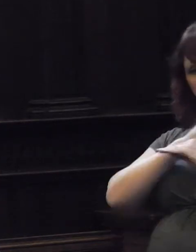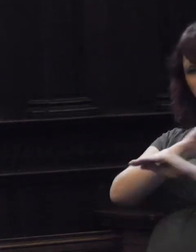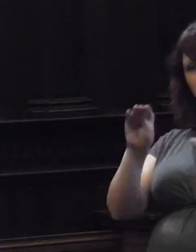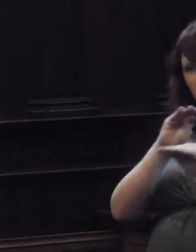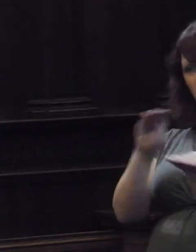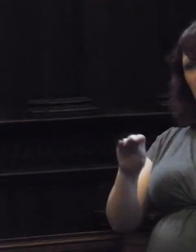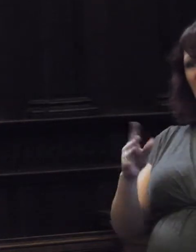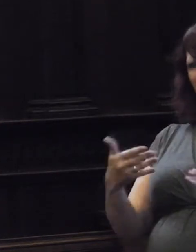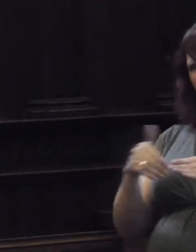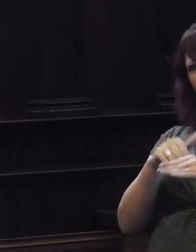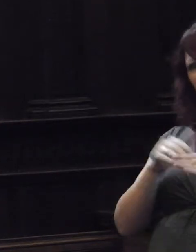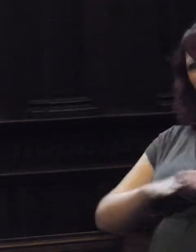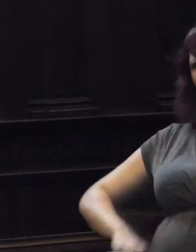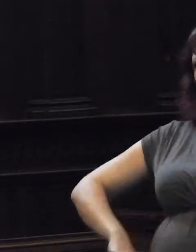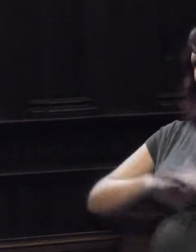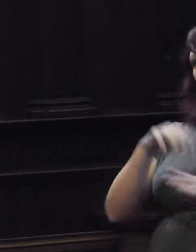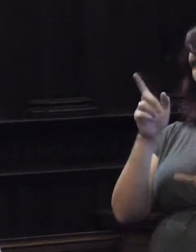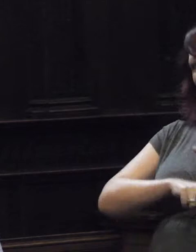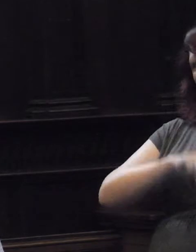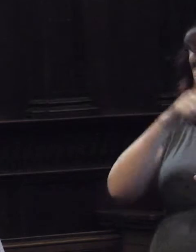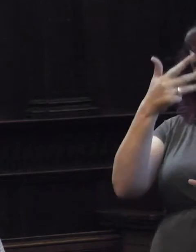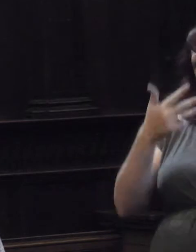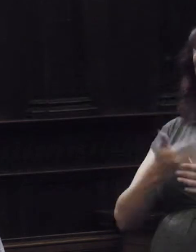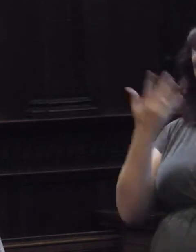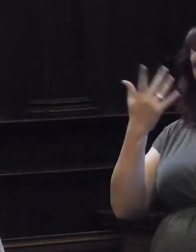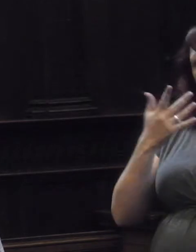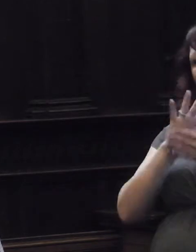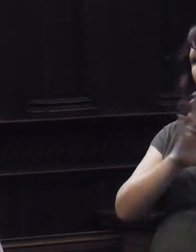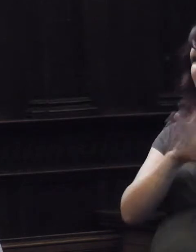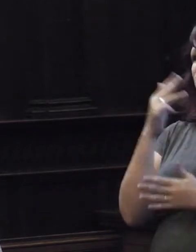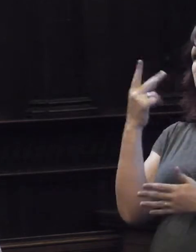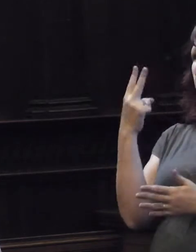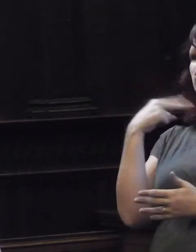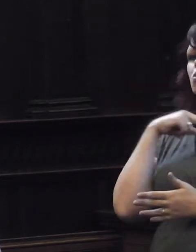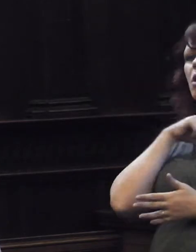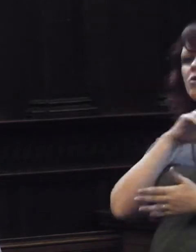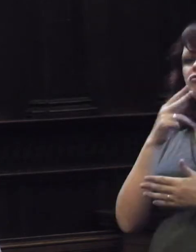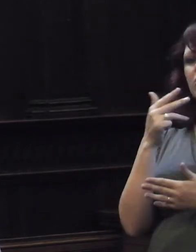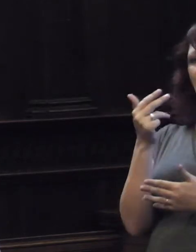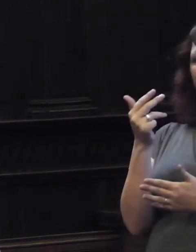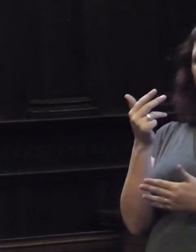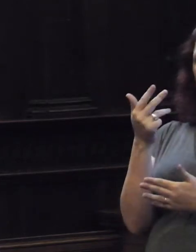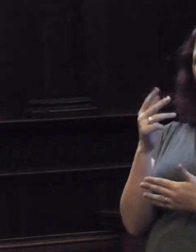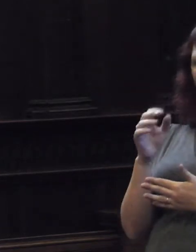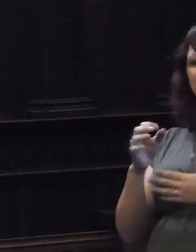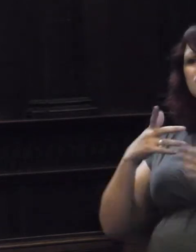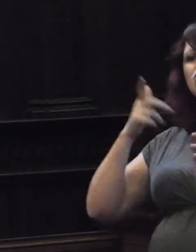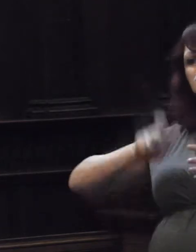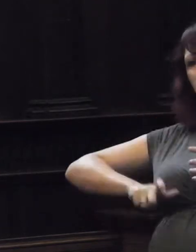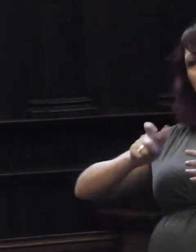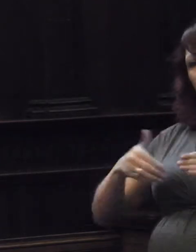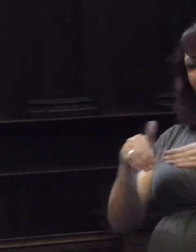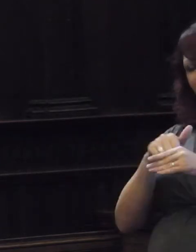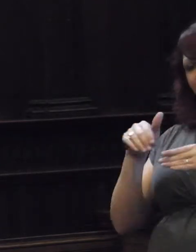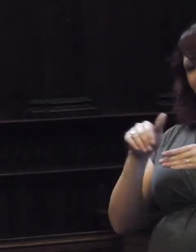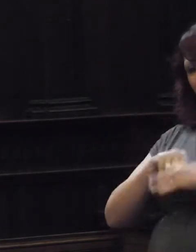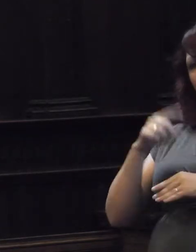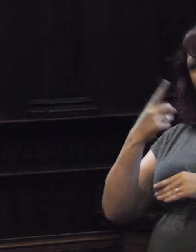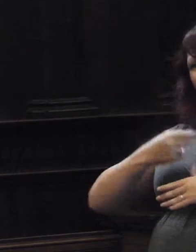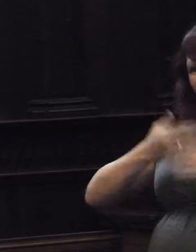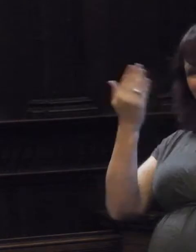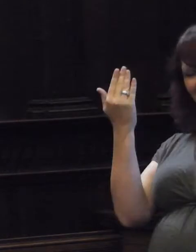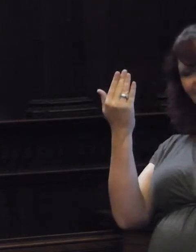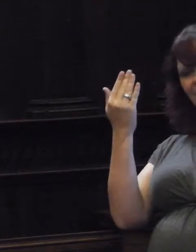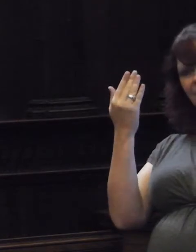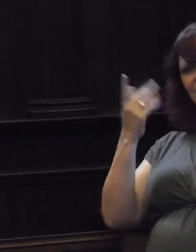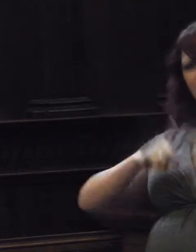9 day, where over 200 students were involved in drugs and legal highs, and knife crime awareness workshops was